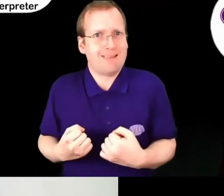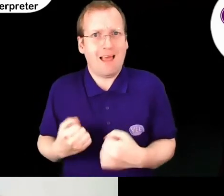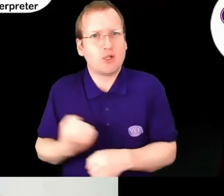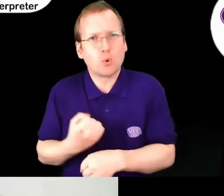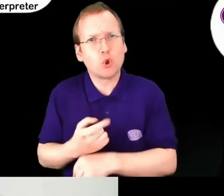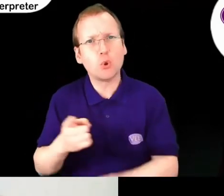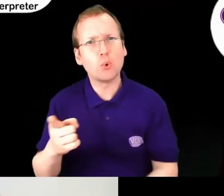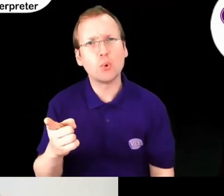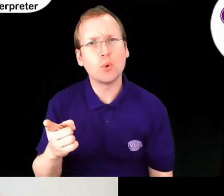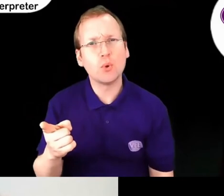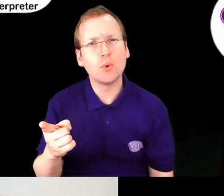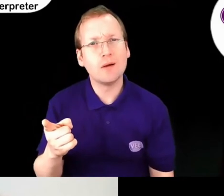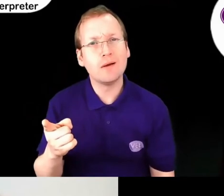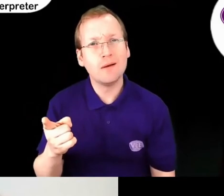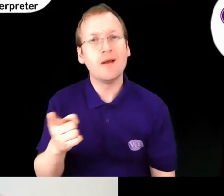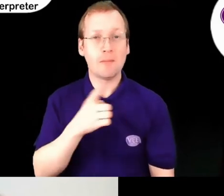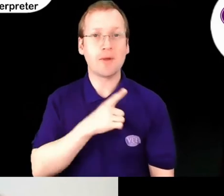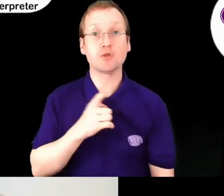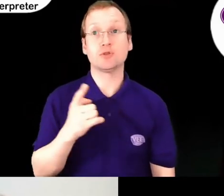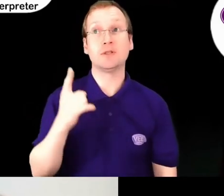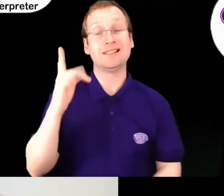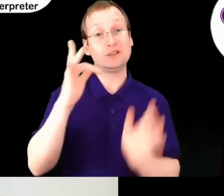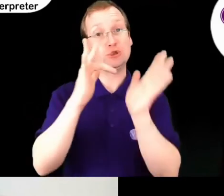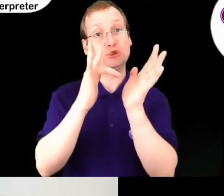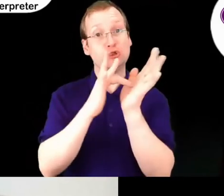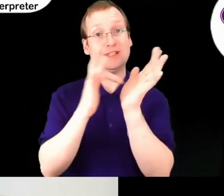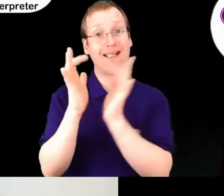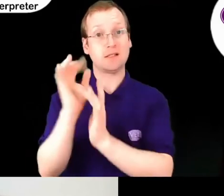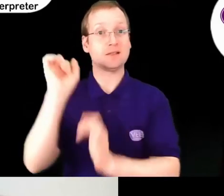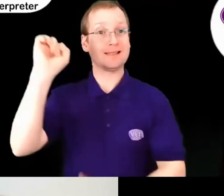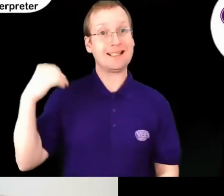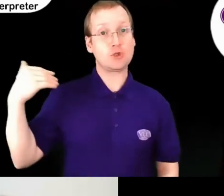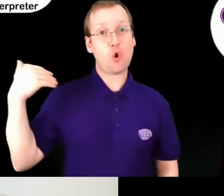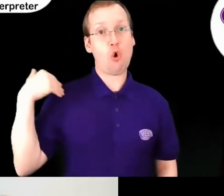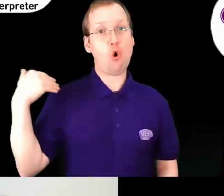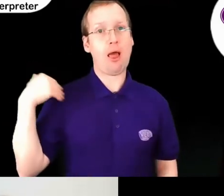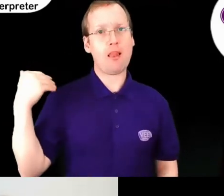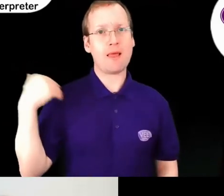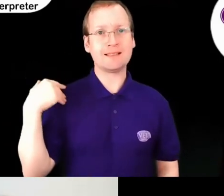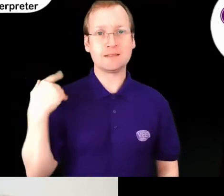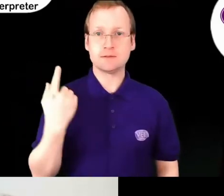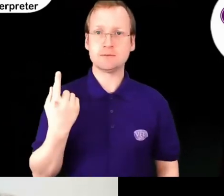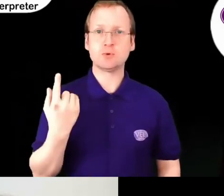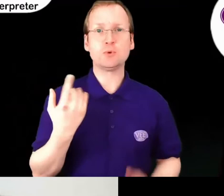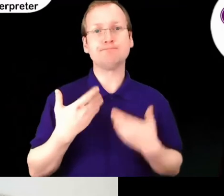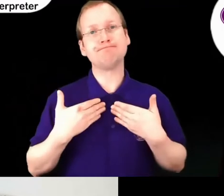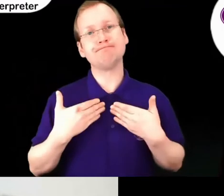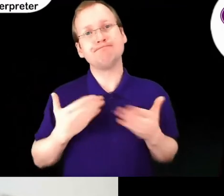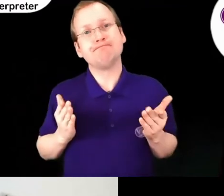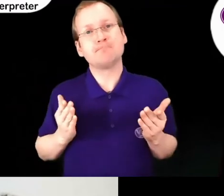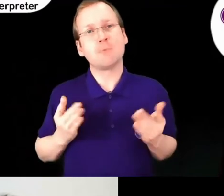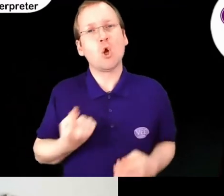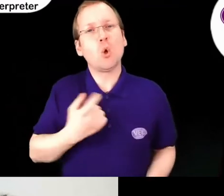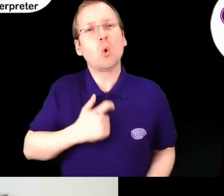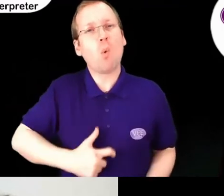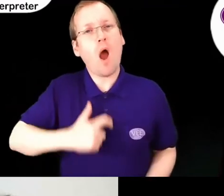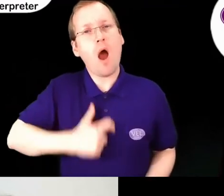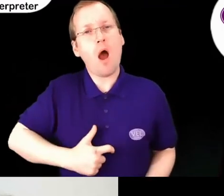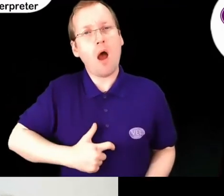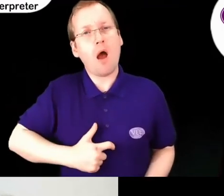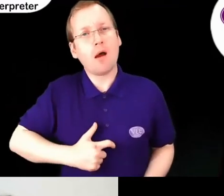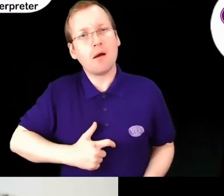I think that the call of Jesus is to love this being who we are, and to love the bits that we